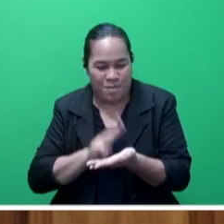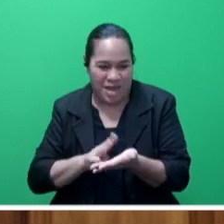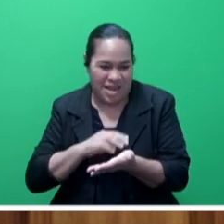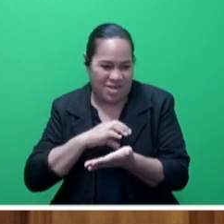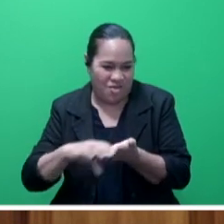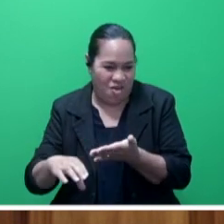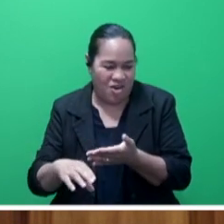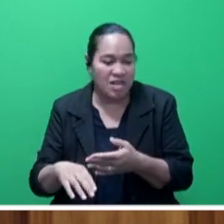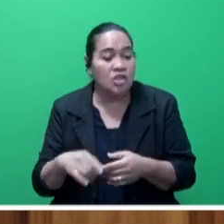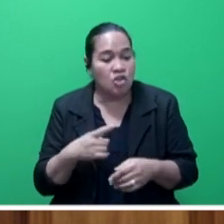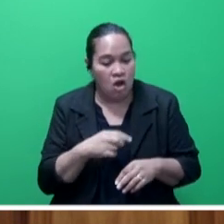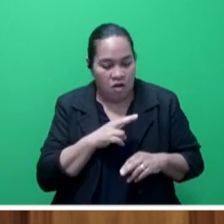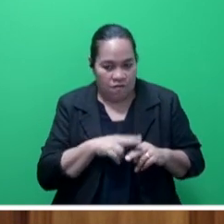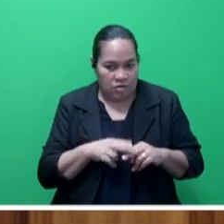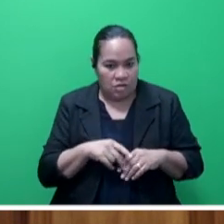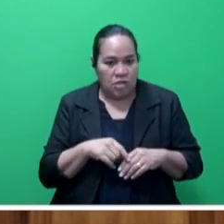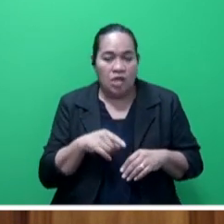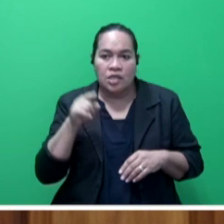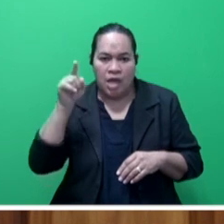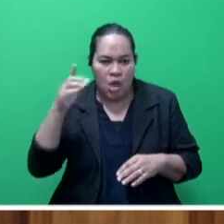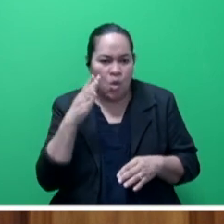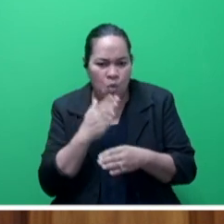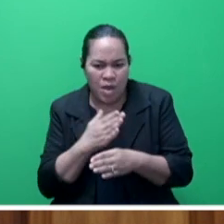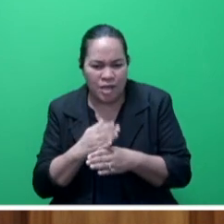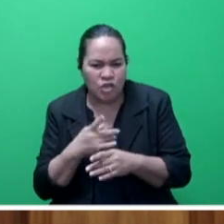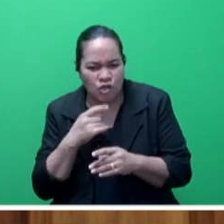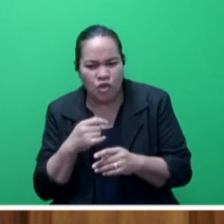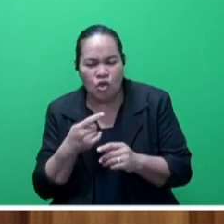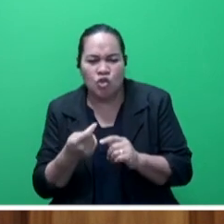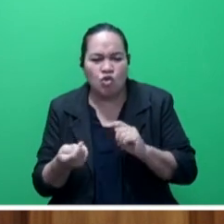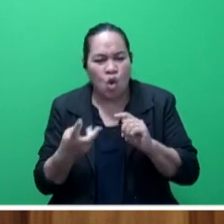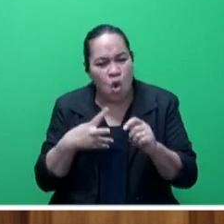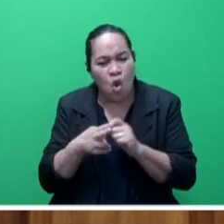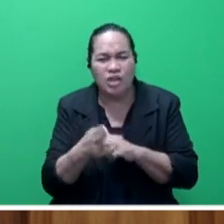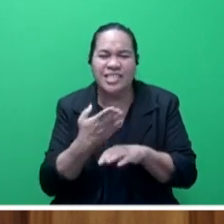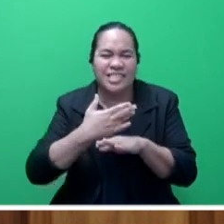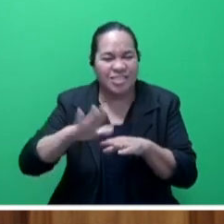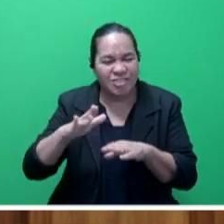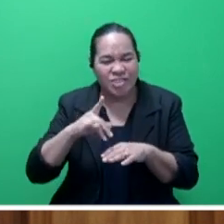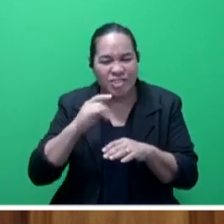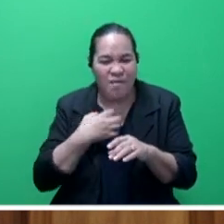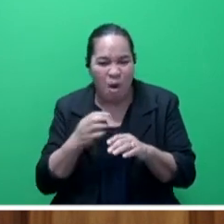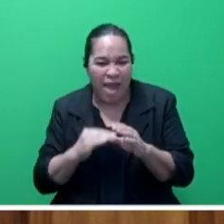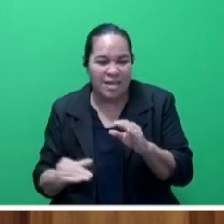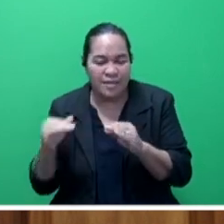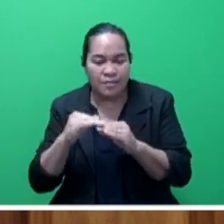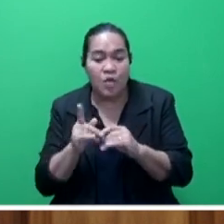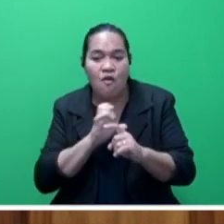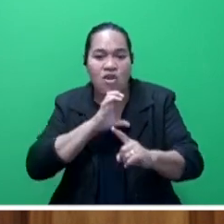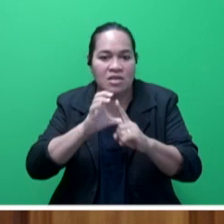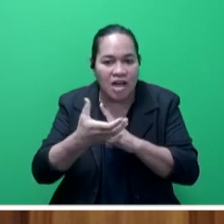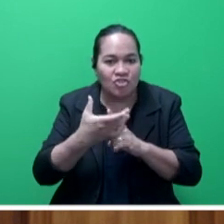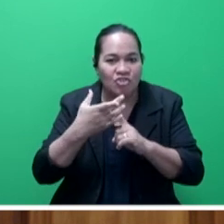Tourism Fiji is working to launch an evolution of the Fijian brand that puts our people, our culture, and natural environment firmly at the